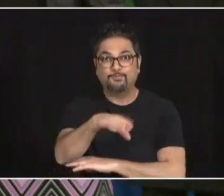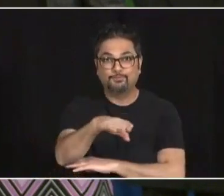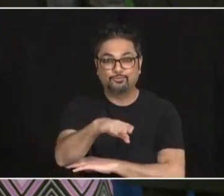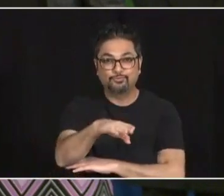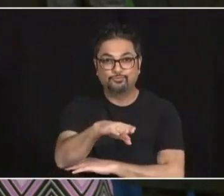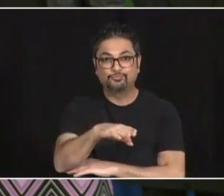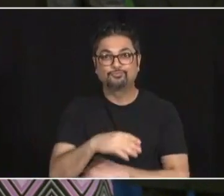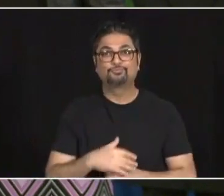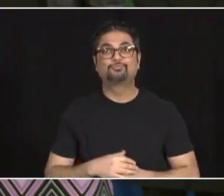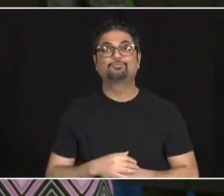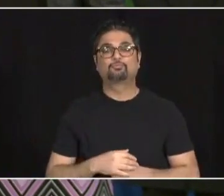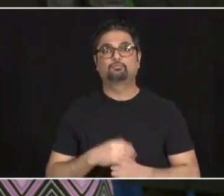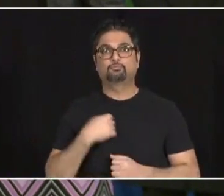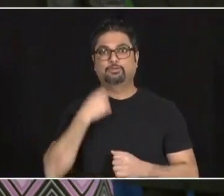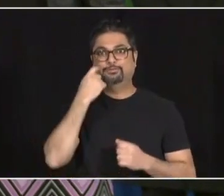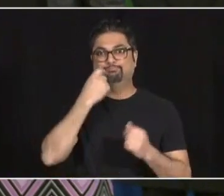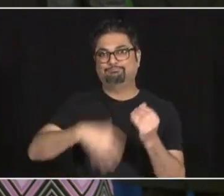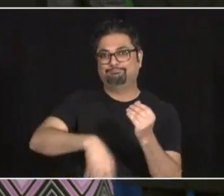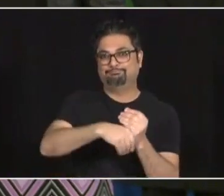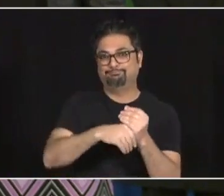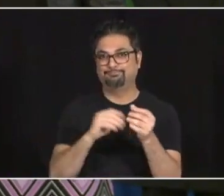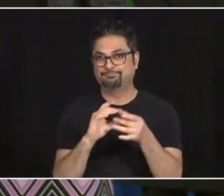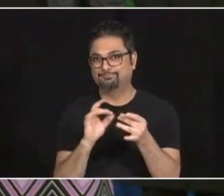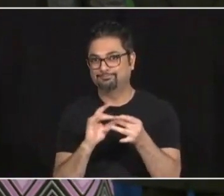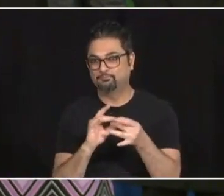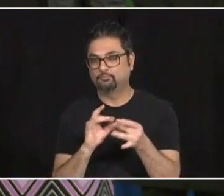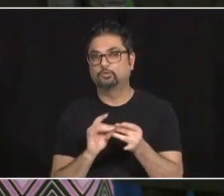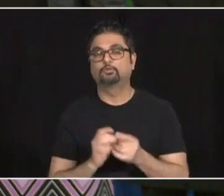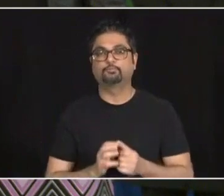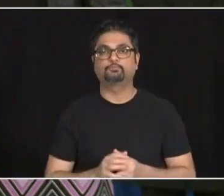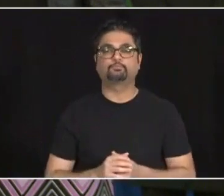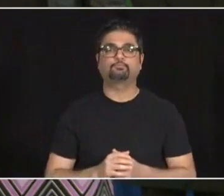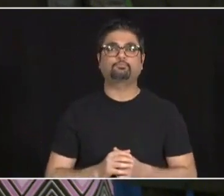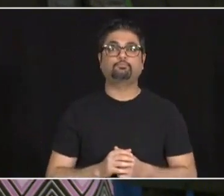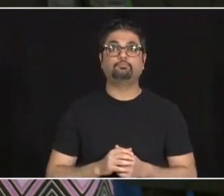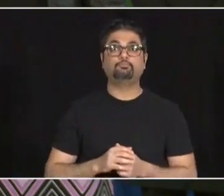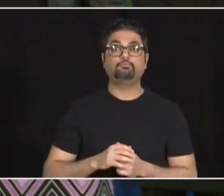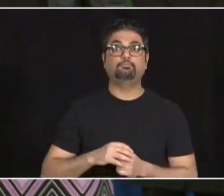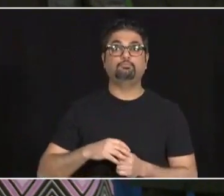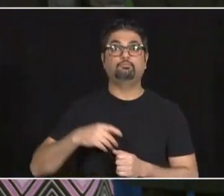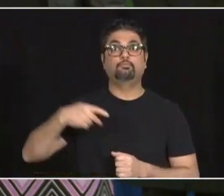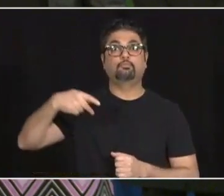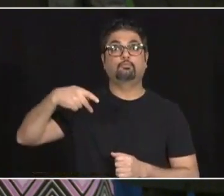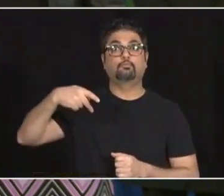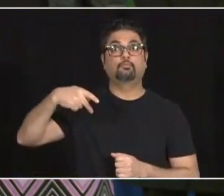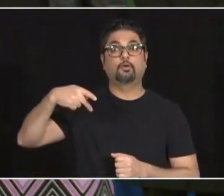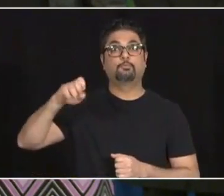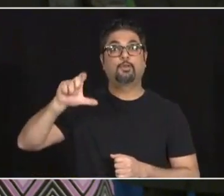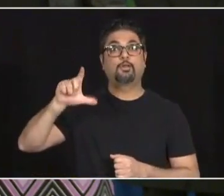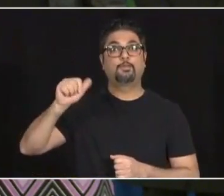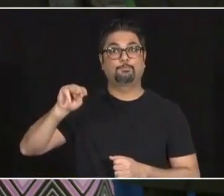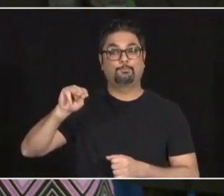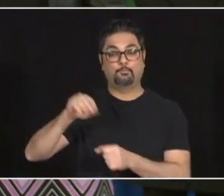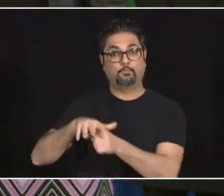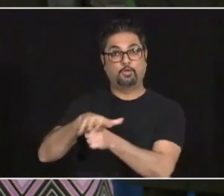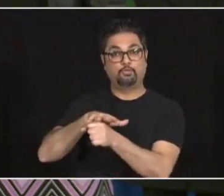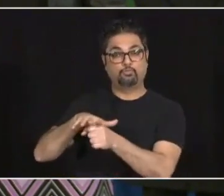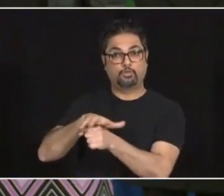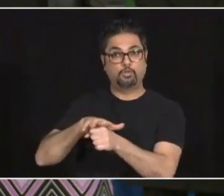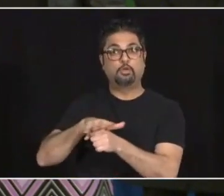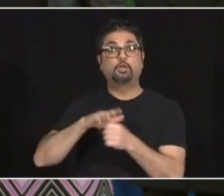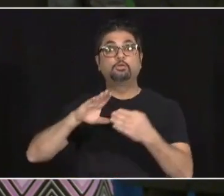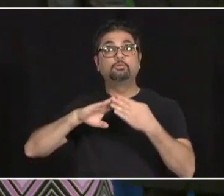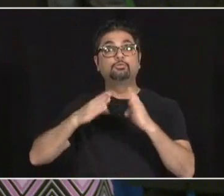what Brandon Gomez was just discussing. A Pelham councillor has died from COVID-19. A councillor who had symptoms was